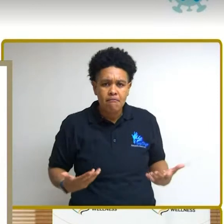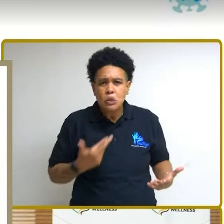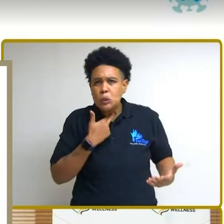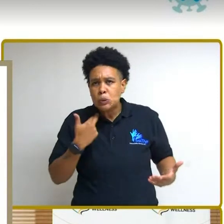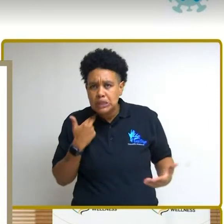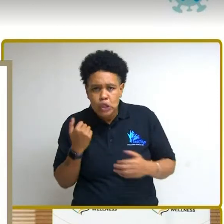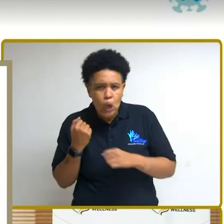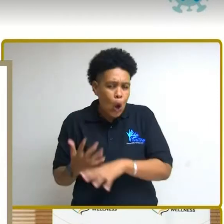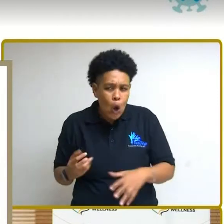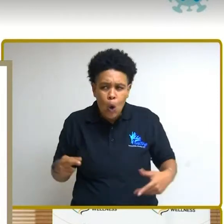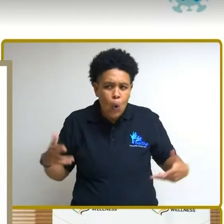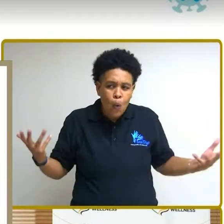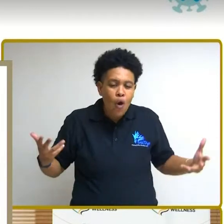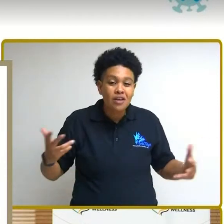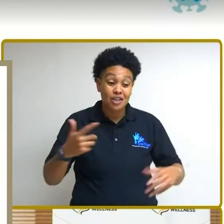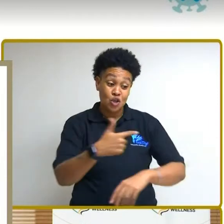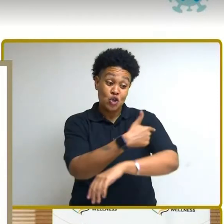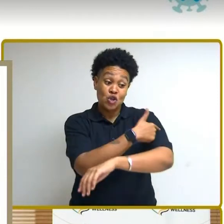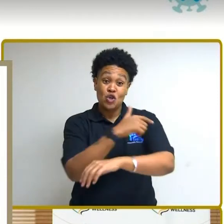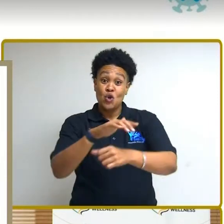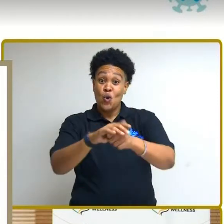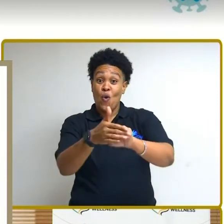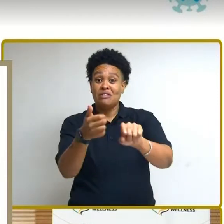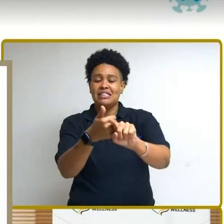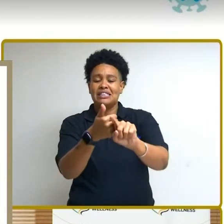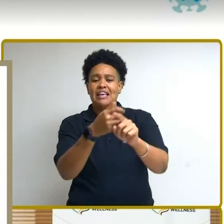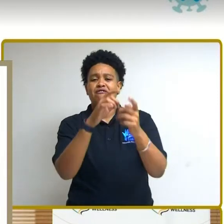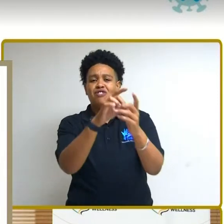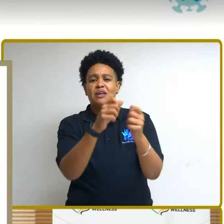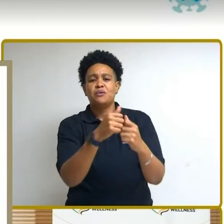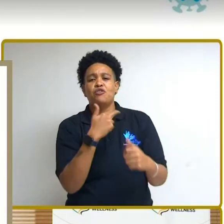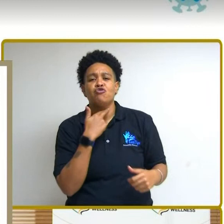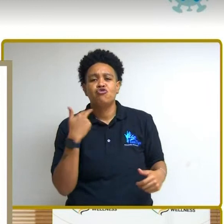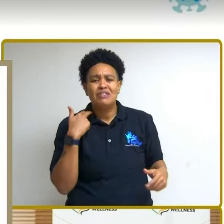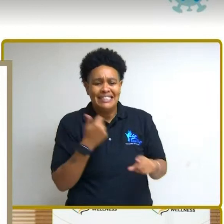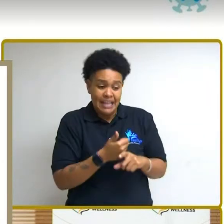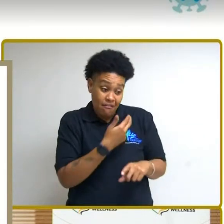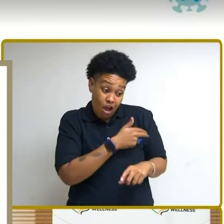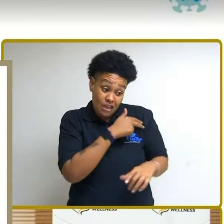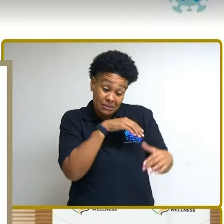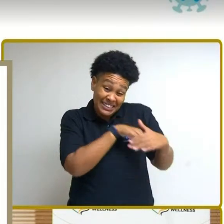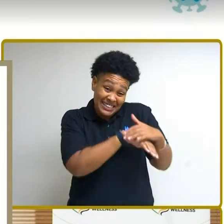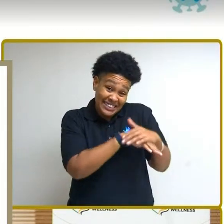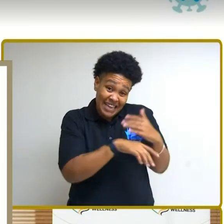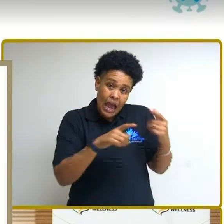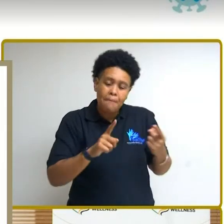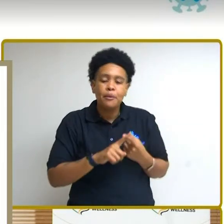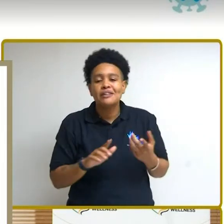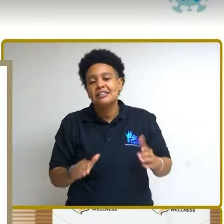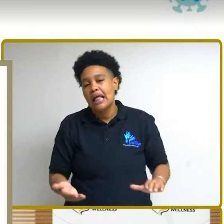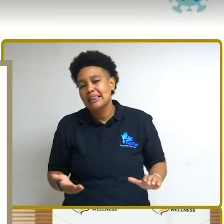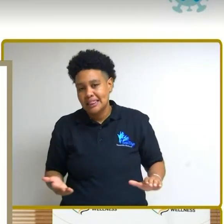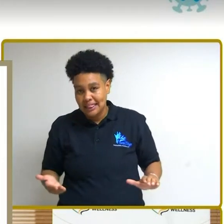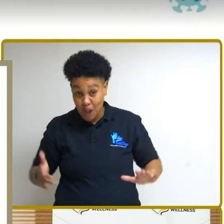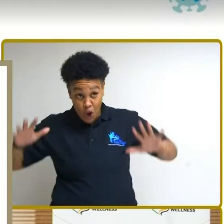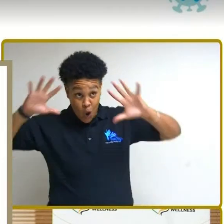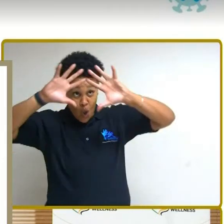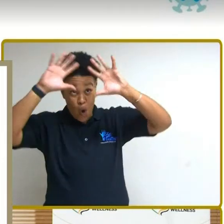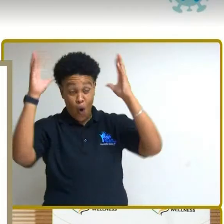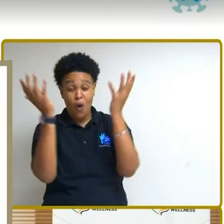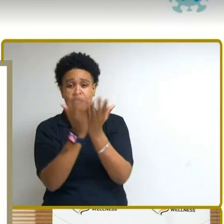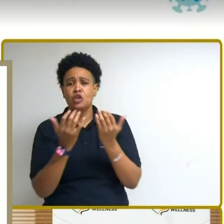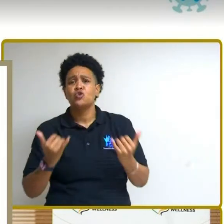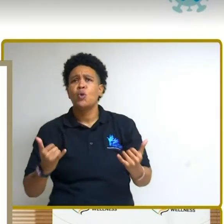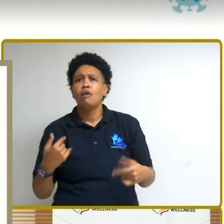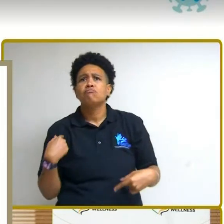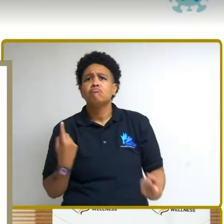factors. COVID-19 is associated with a risk of hospitalization and death, and globally to